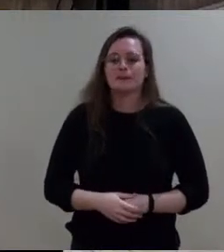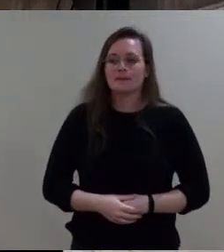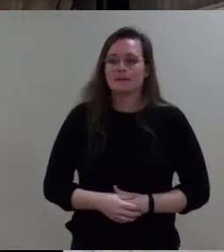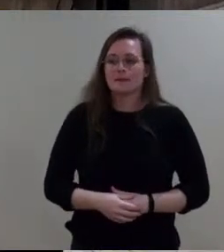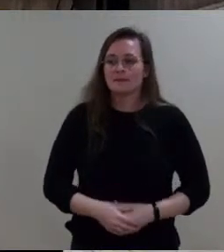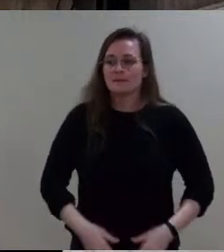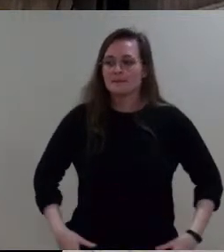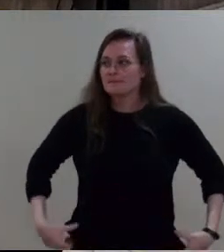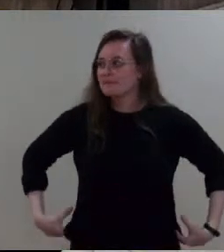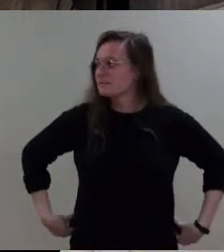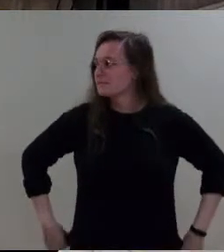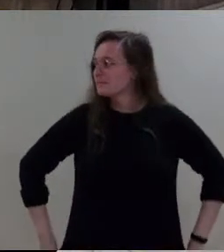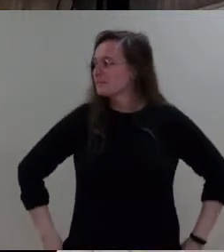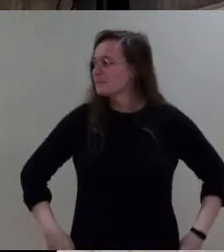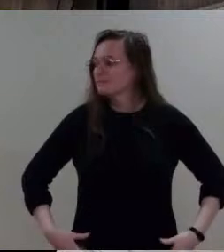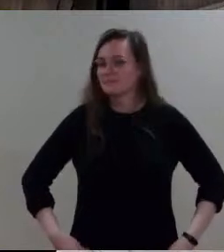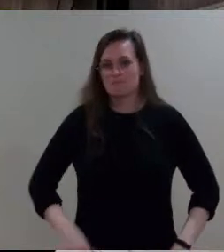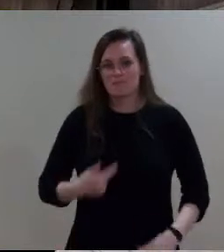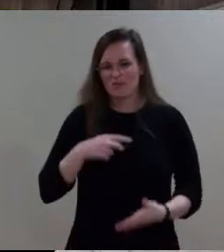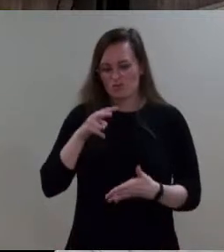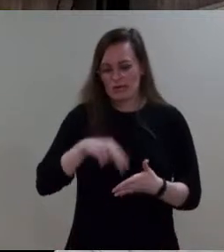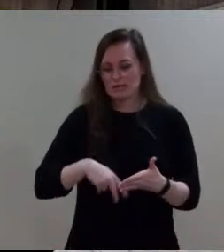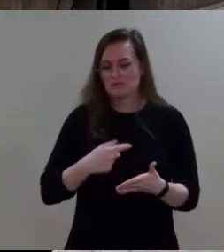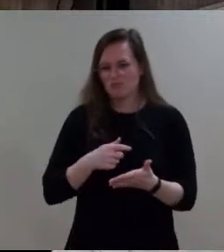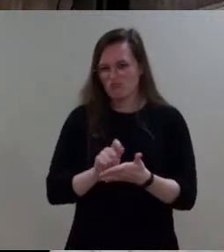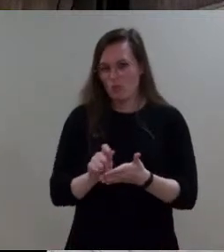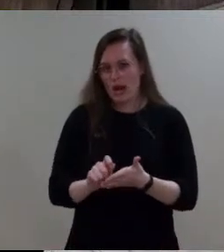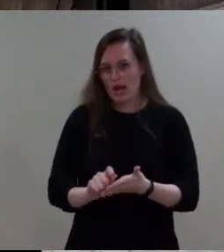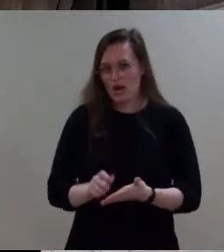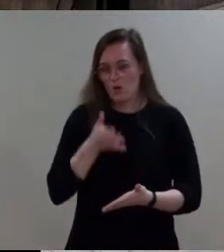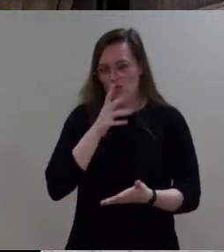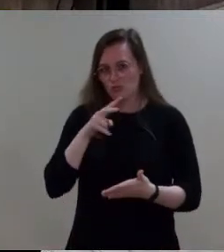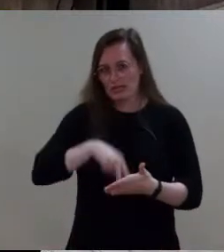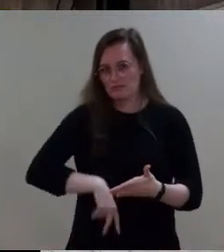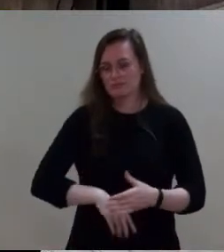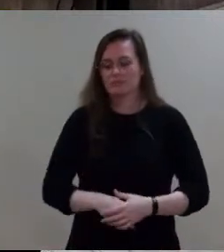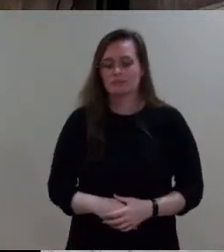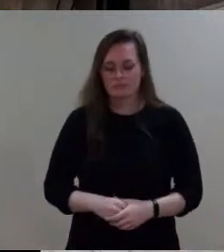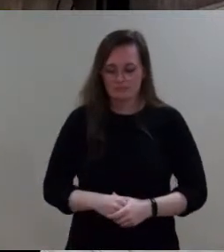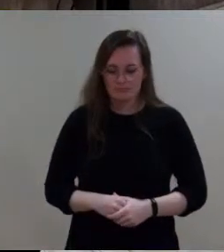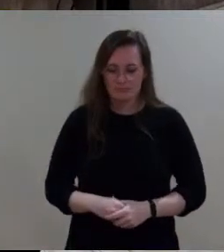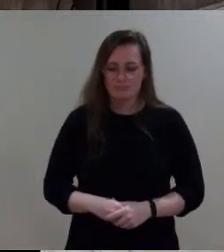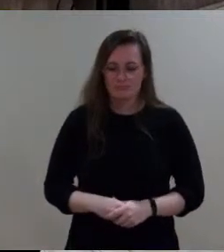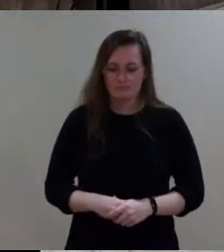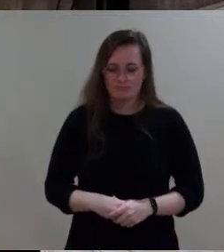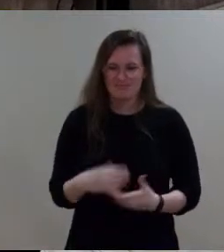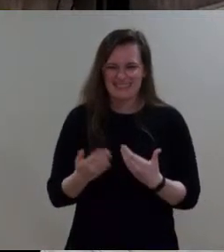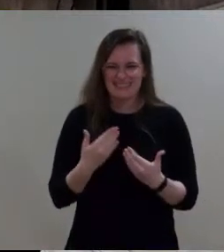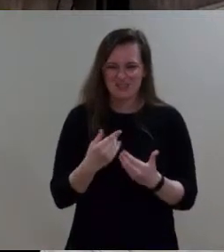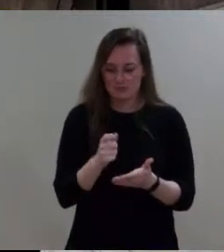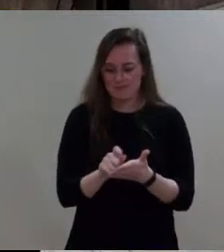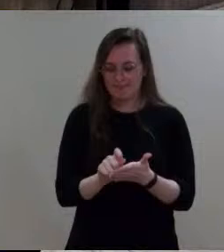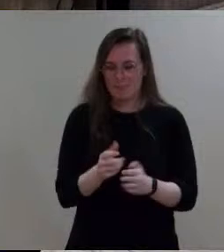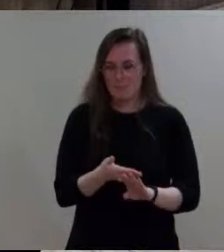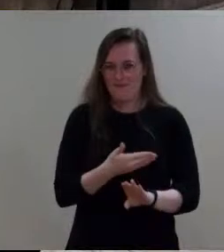I'm going to read this because I did write something out, so I hope that's okay. It's just easier for me to put it onto paper. So